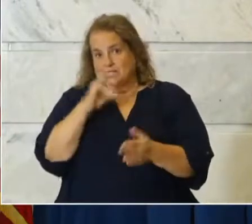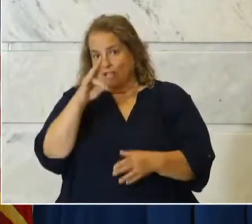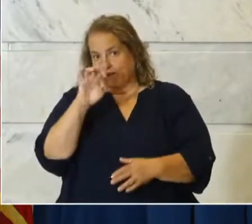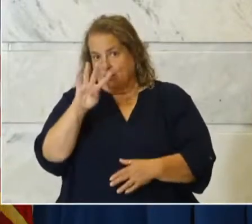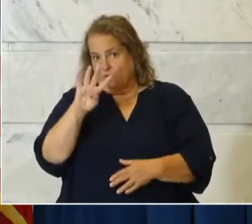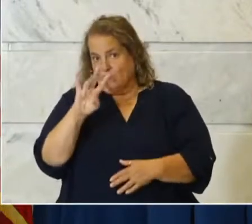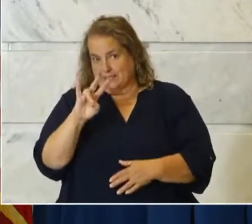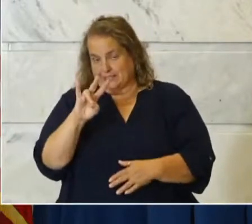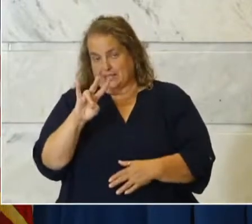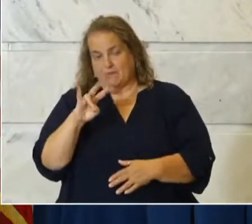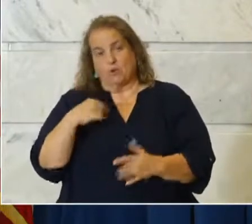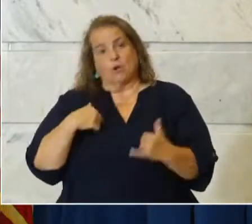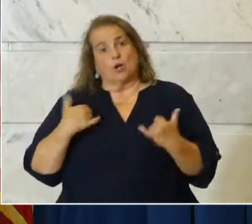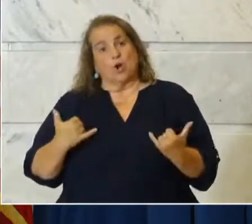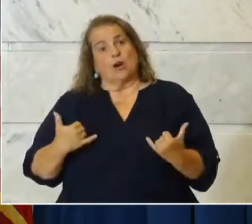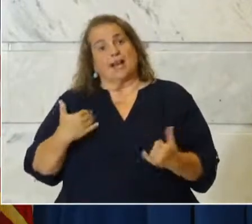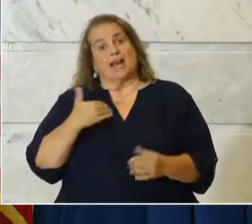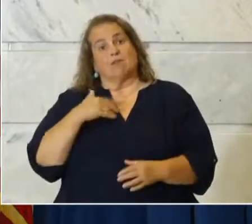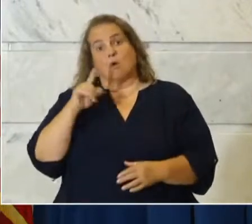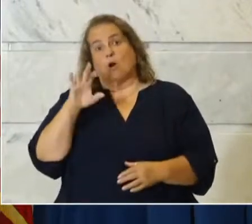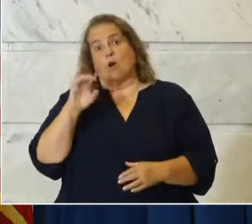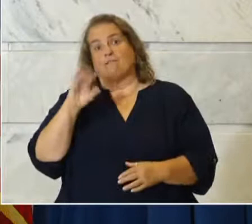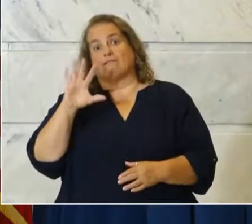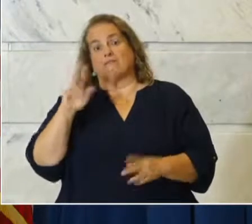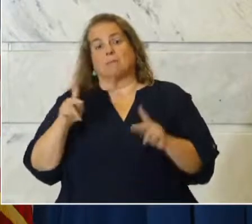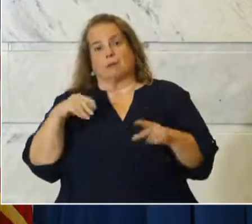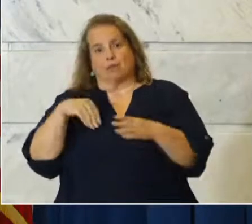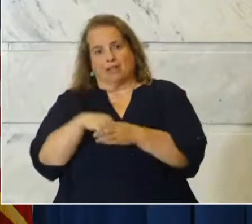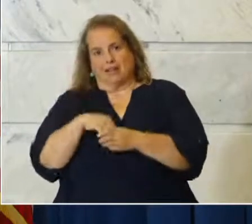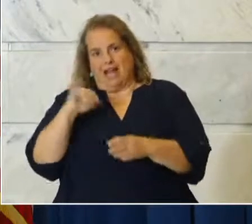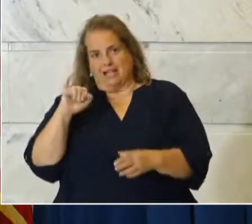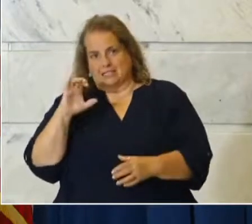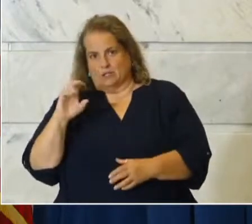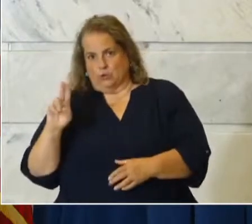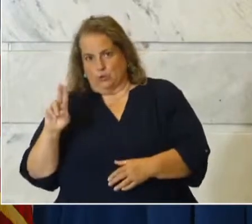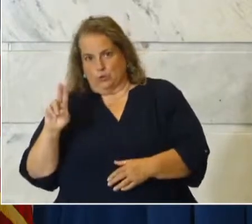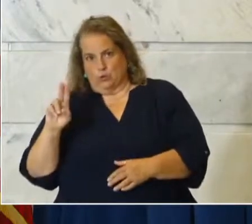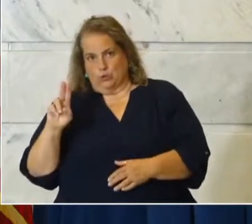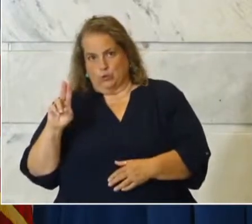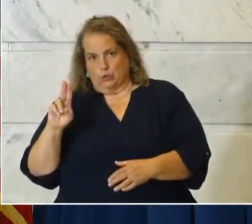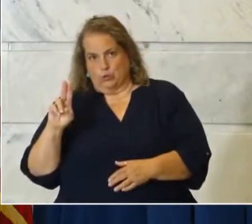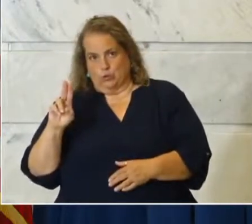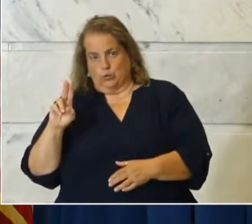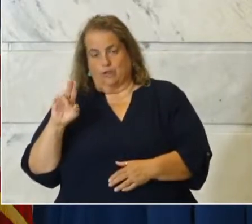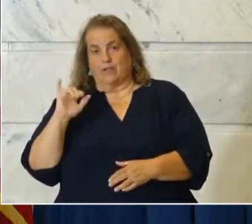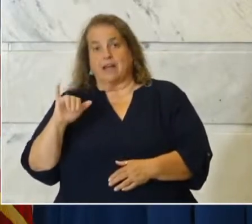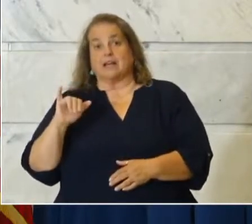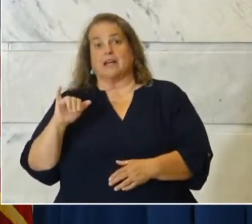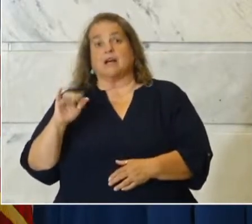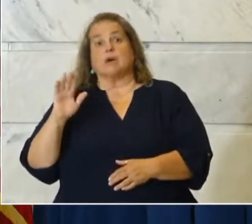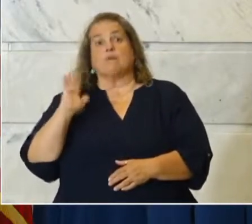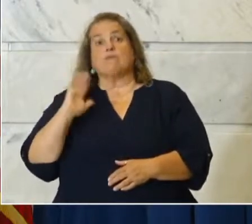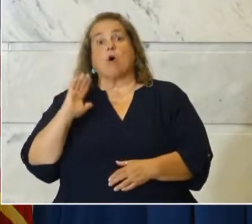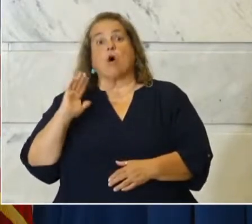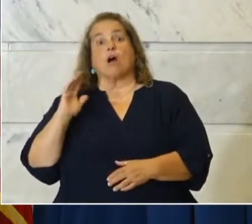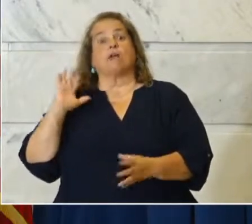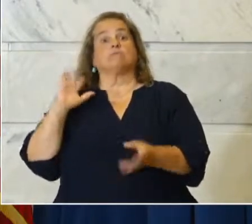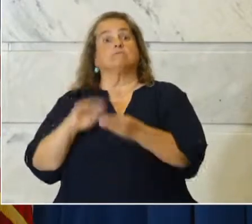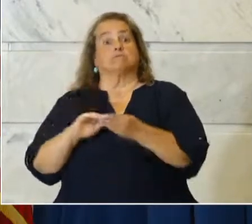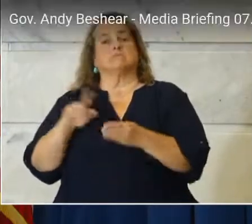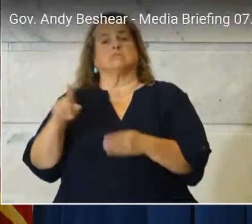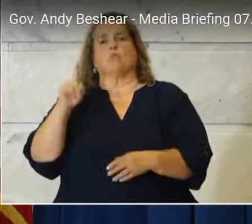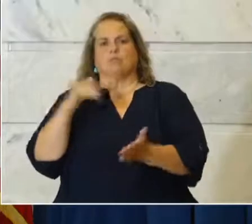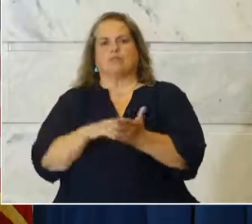2,747. We currently have 105 people in the ICU. The amount ever there, 1,007. And